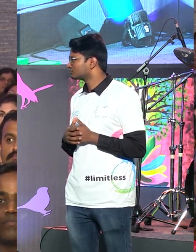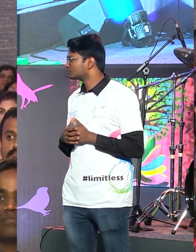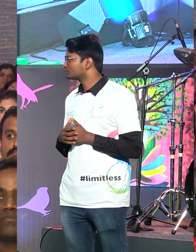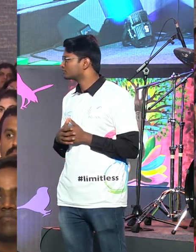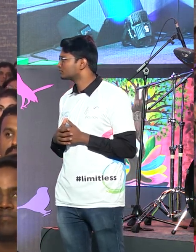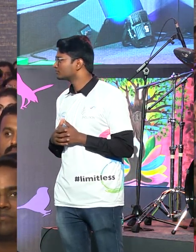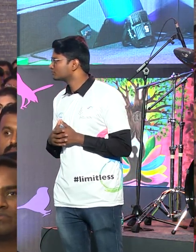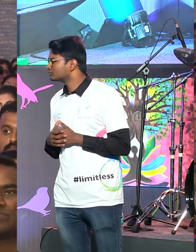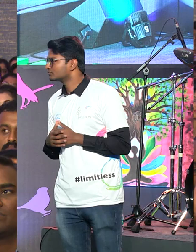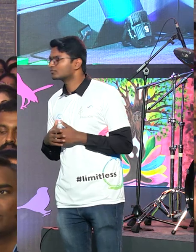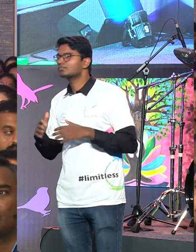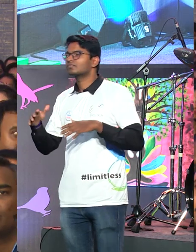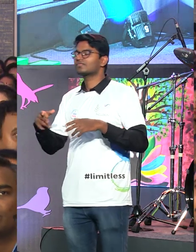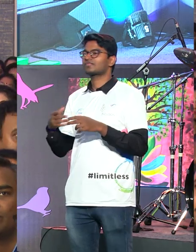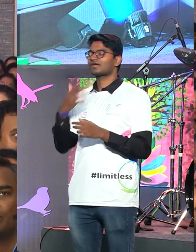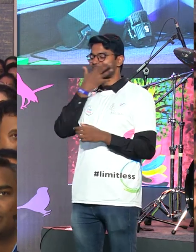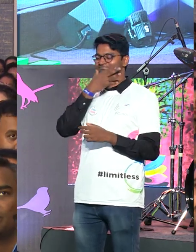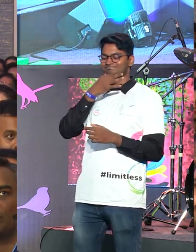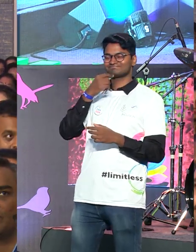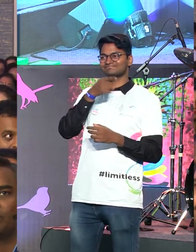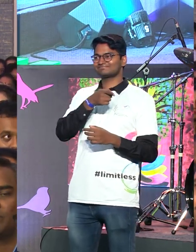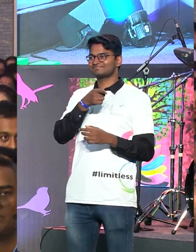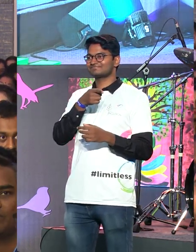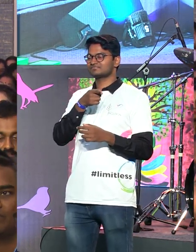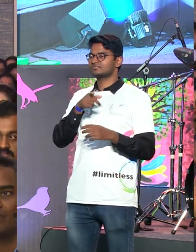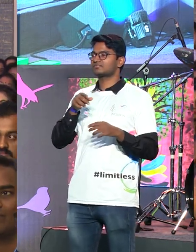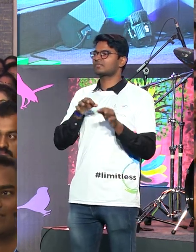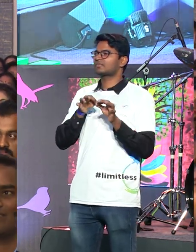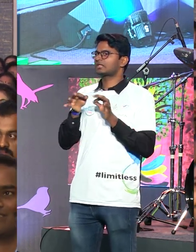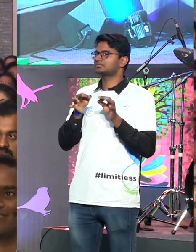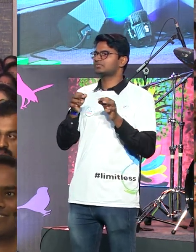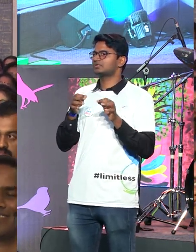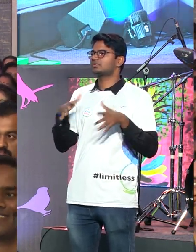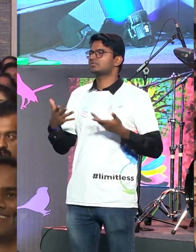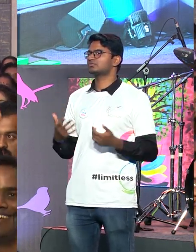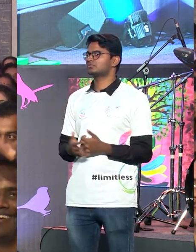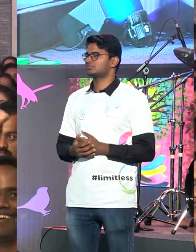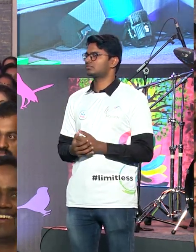How do you define beauty? Yeah, how do you define beauty? Macha, we have only 5 minutes to answer that.